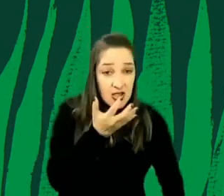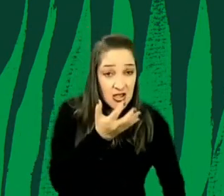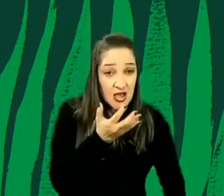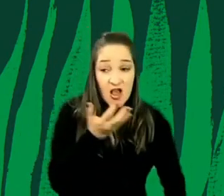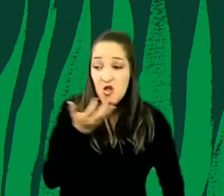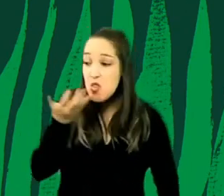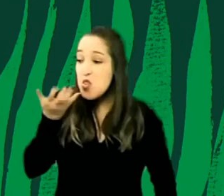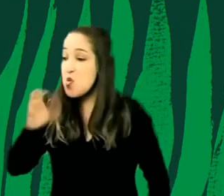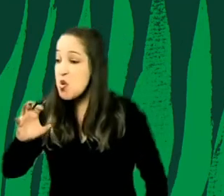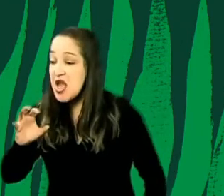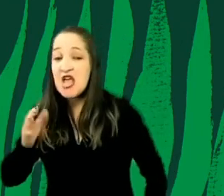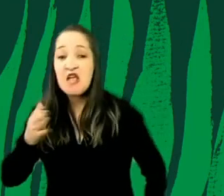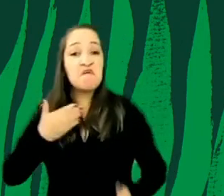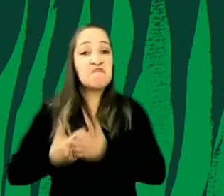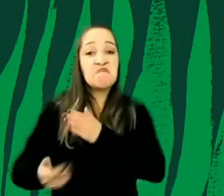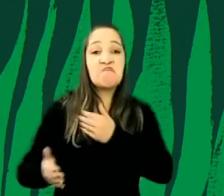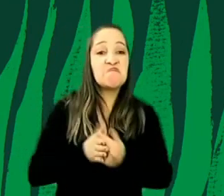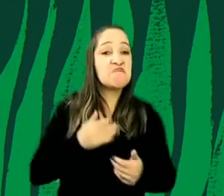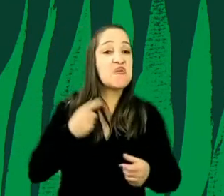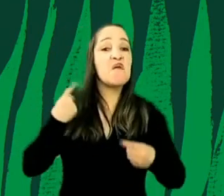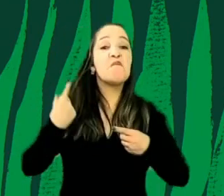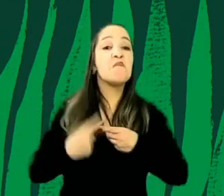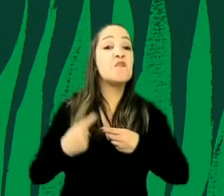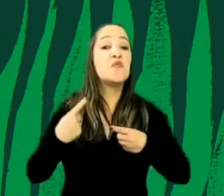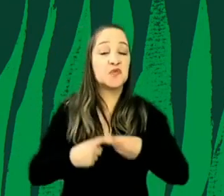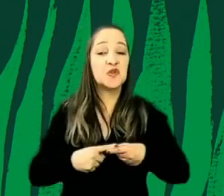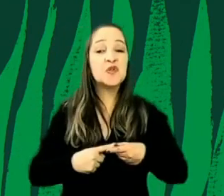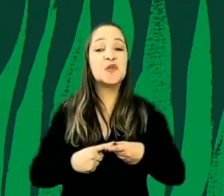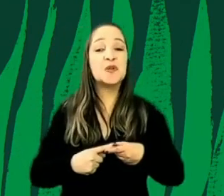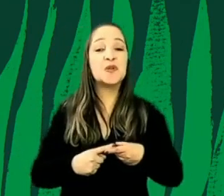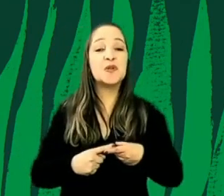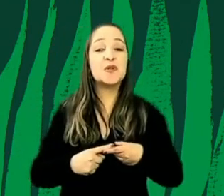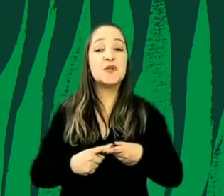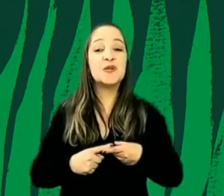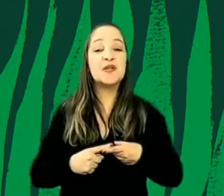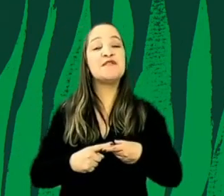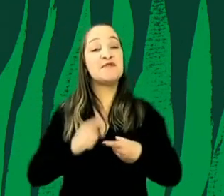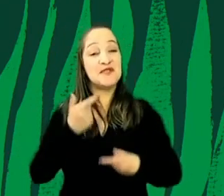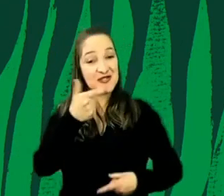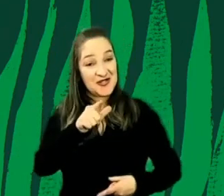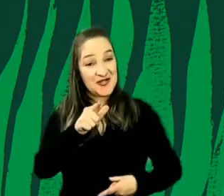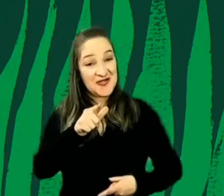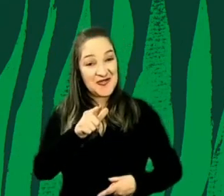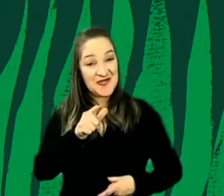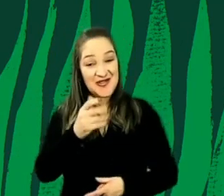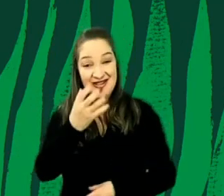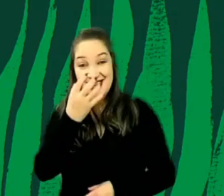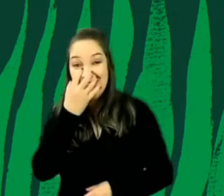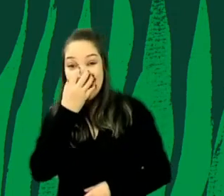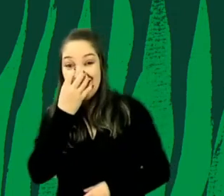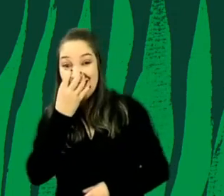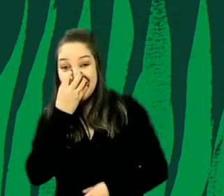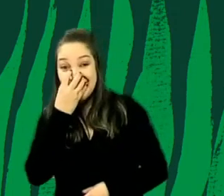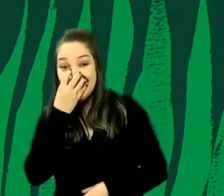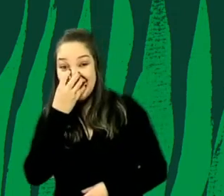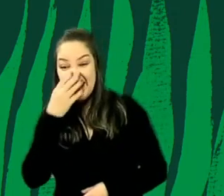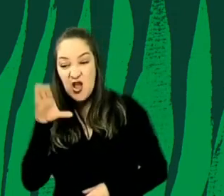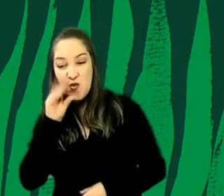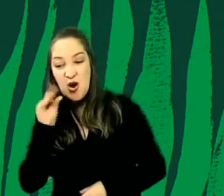whether they like it or not, because I'll repeat that again. The dogs bark and the caravan